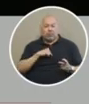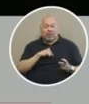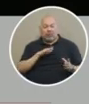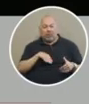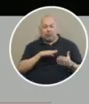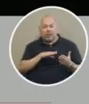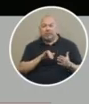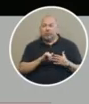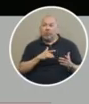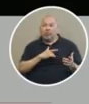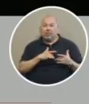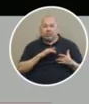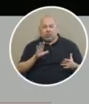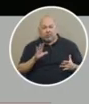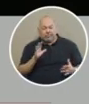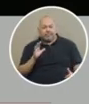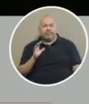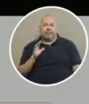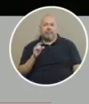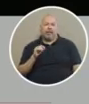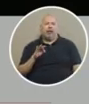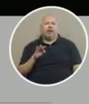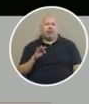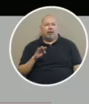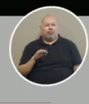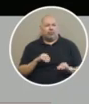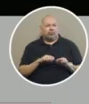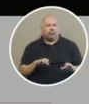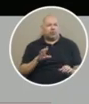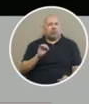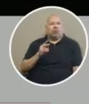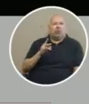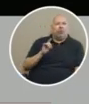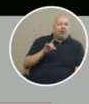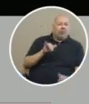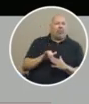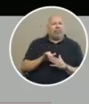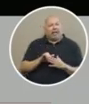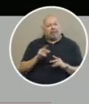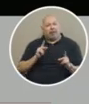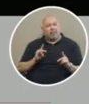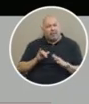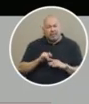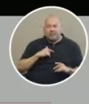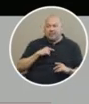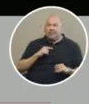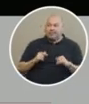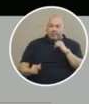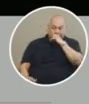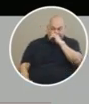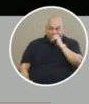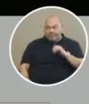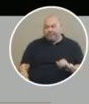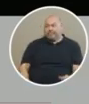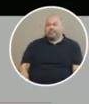addressing the concerns of the spread of COVID amongst that population. If we can go to the next slide,